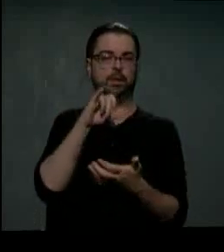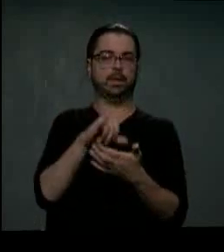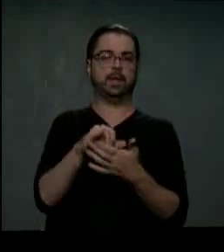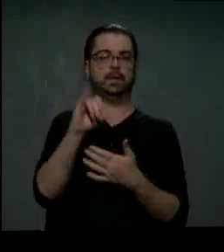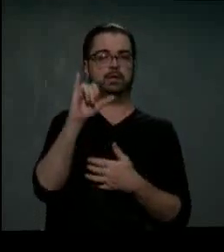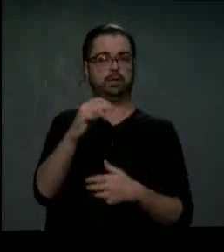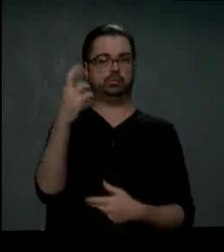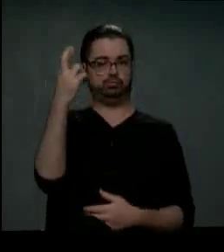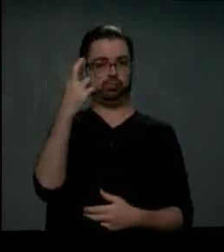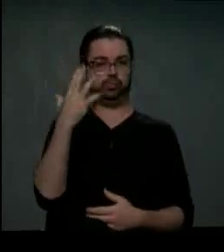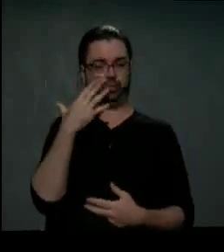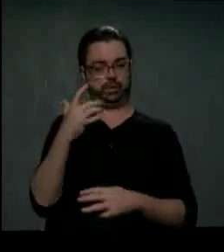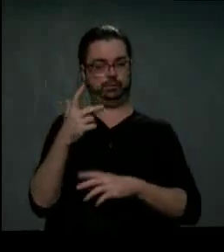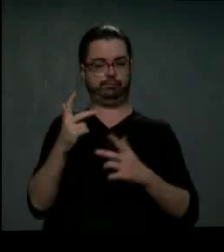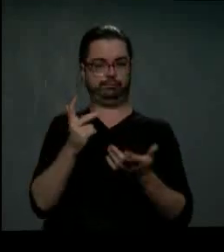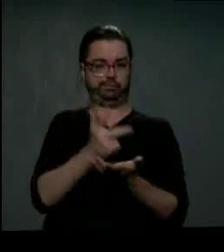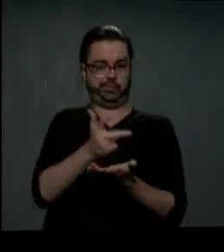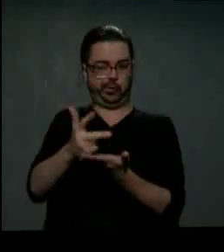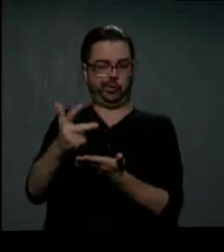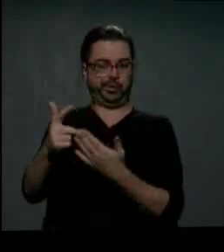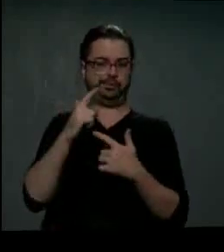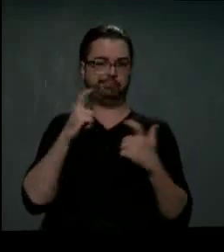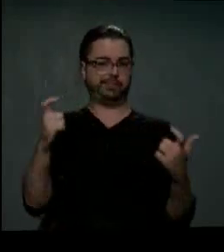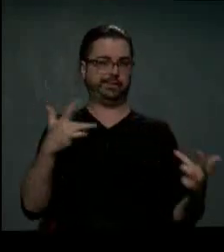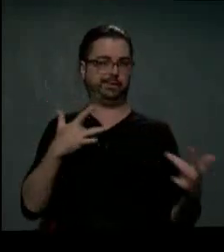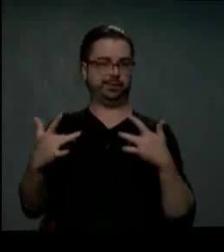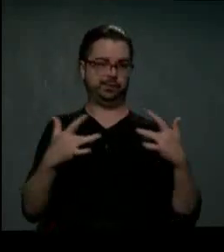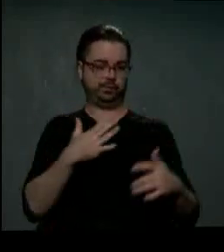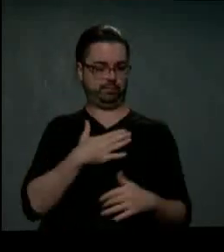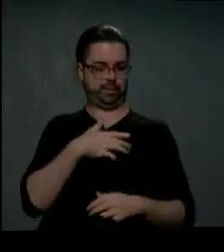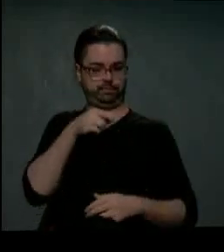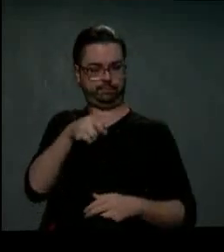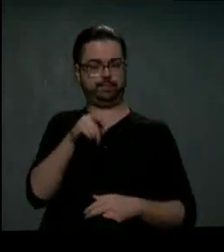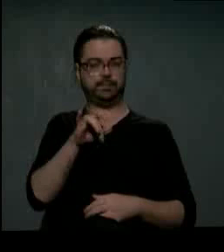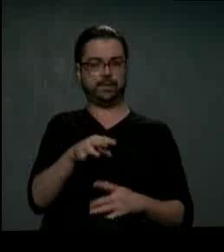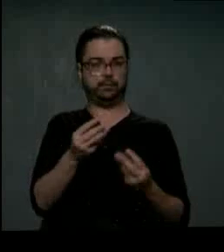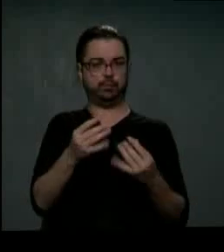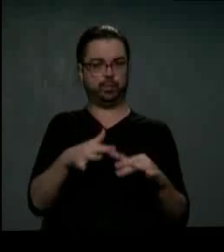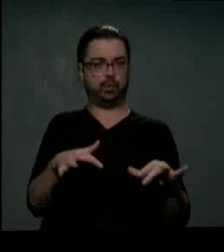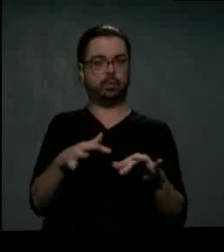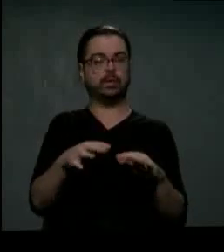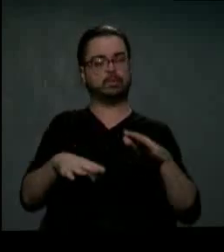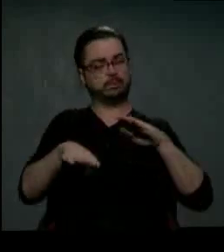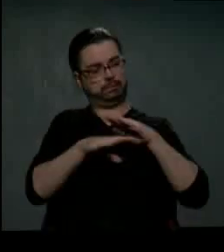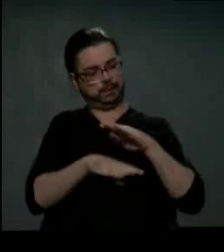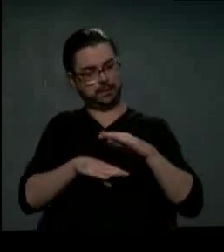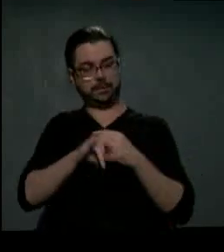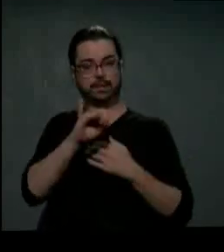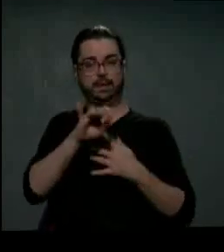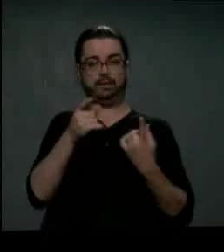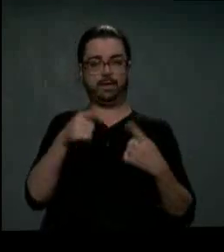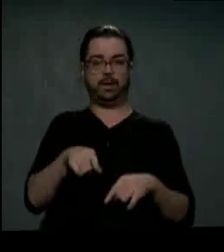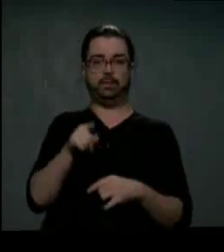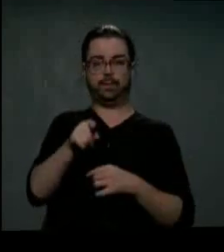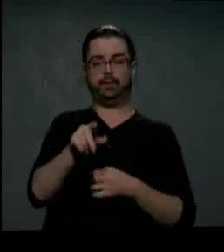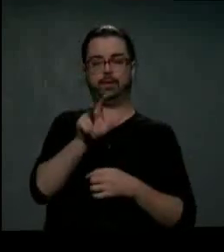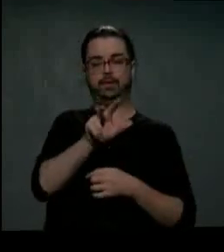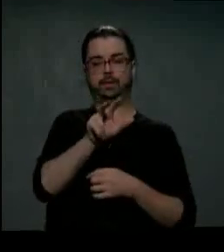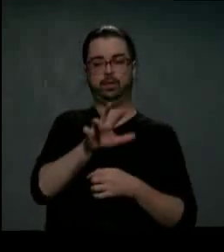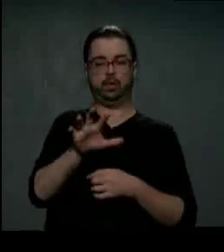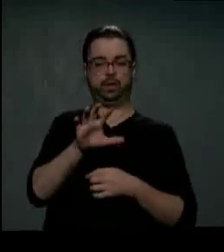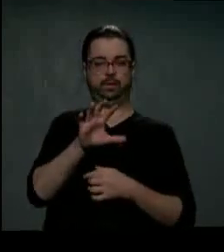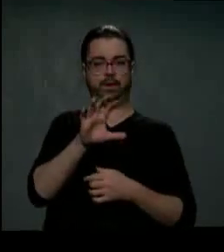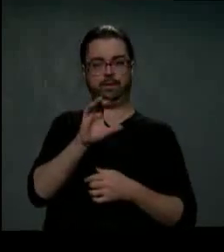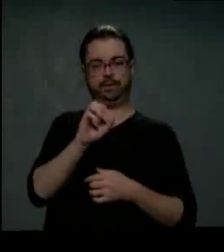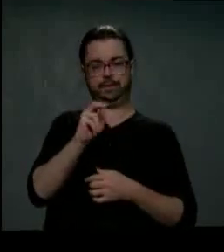why parking is such a concern of mine with this property. Basically, if we follow the 35 center off of